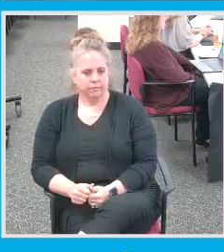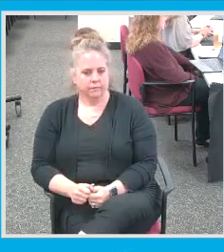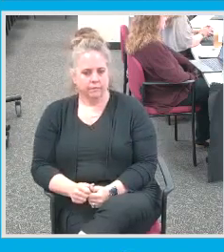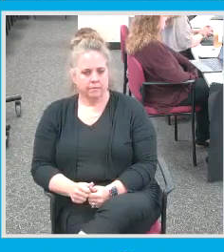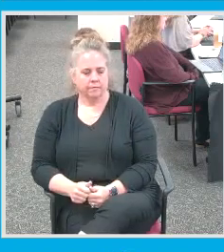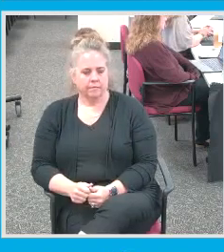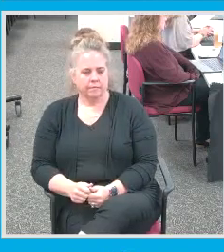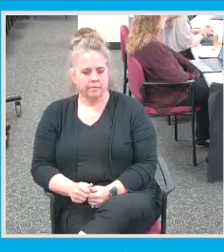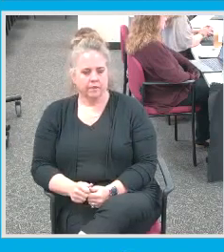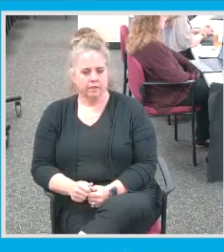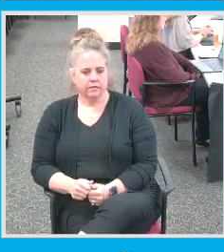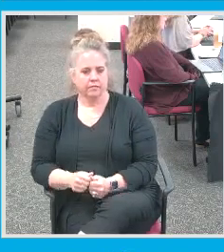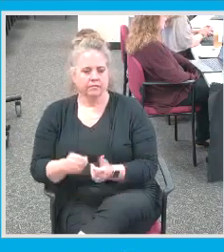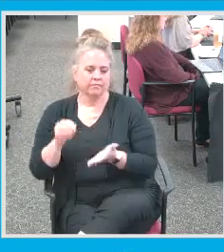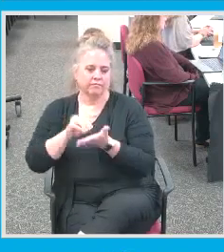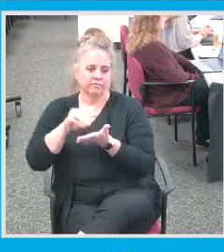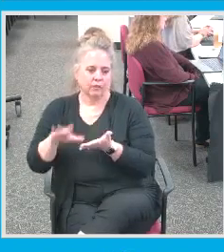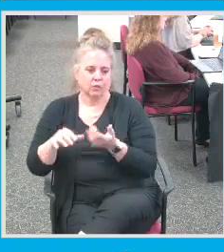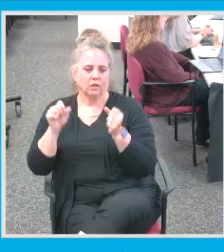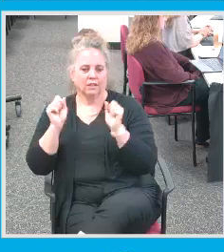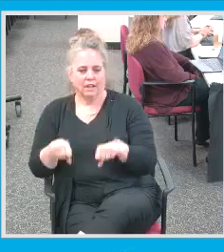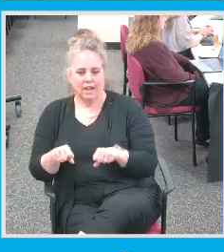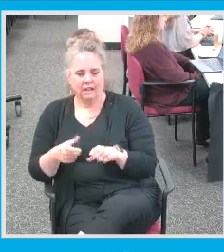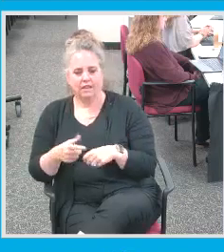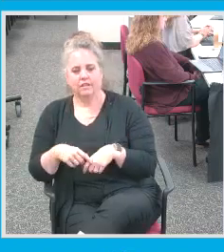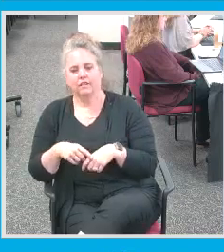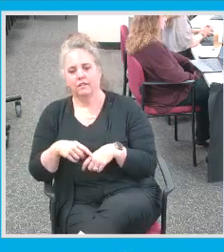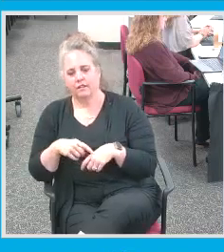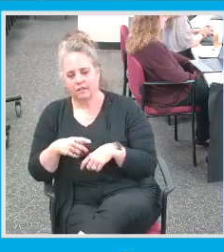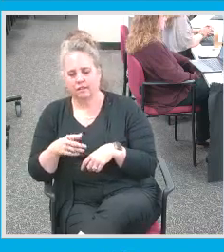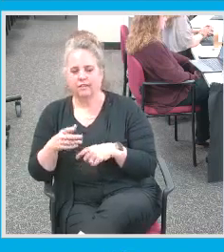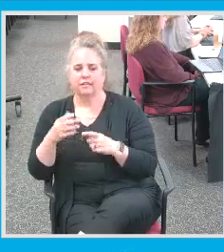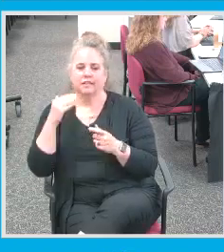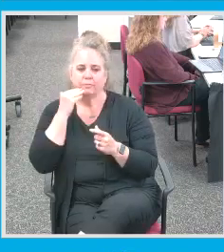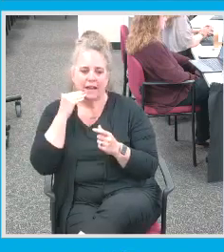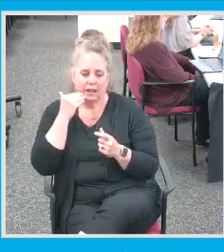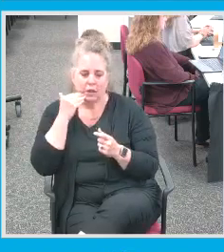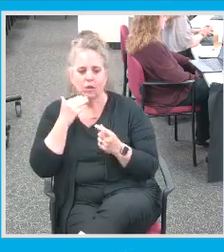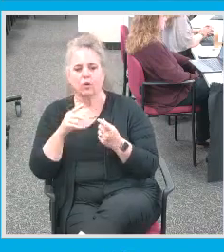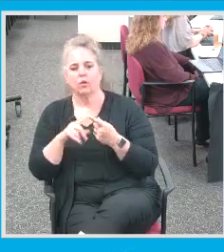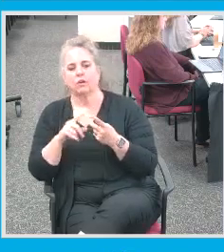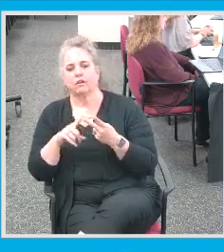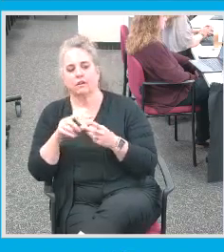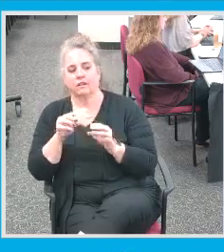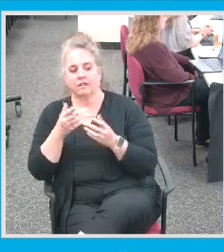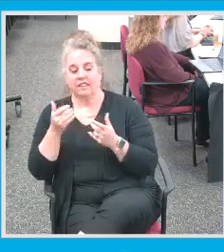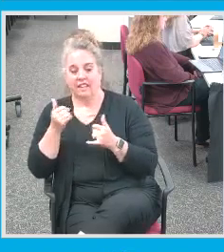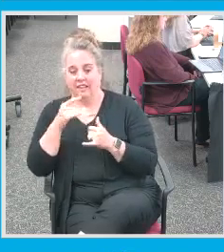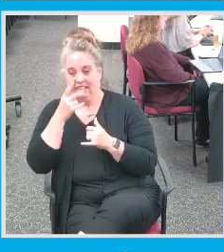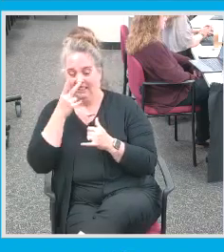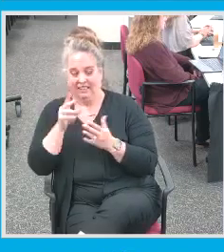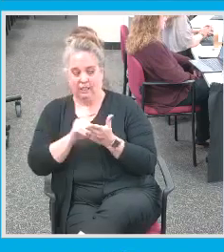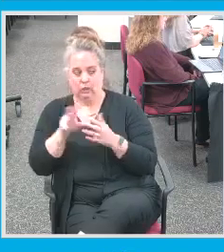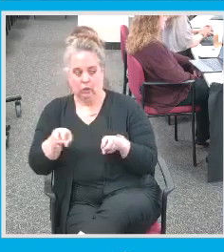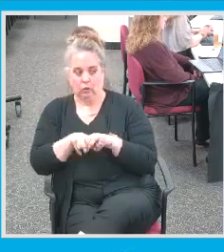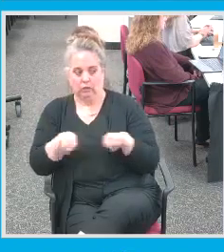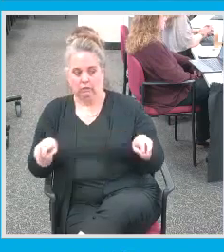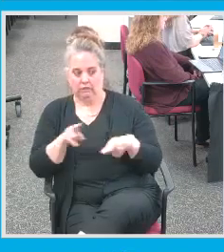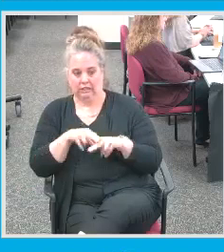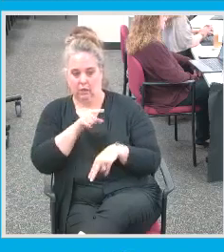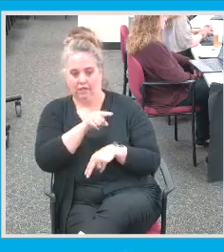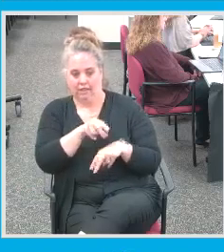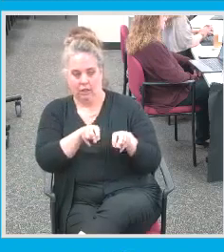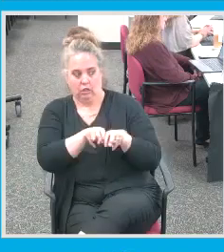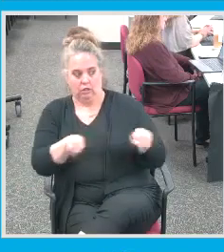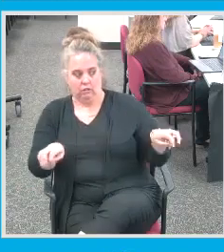against tobacco, and they are in the audience now. And so we do have an opportunity to talk about